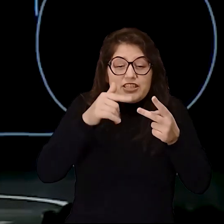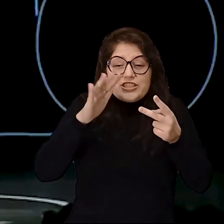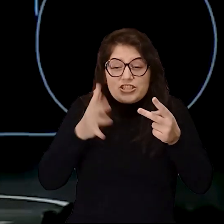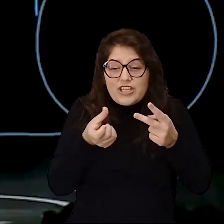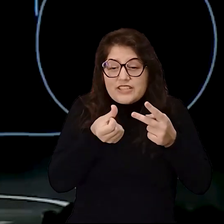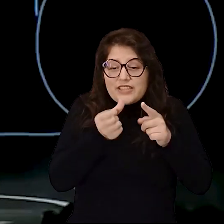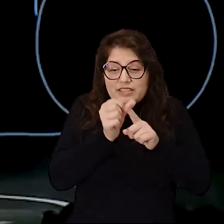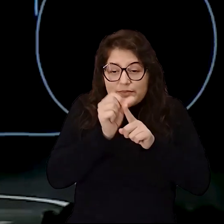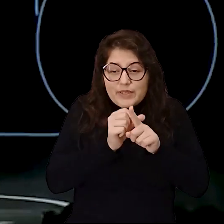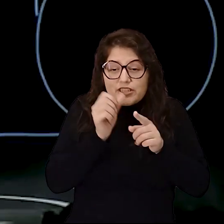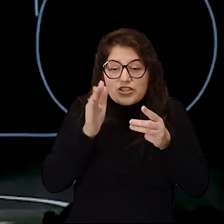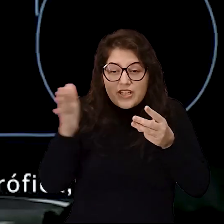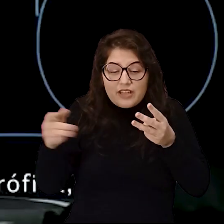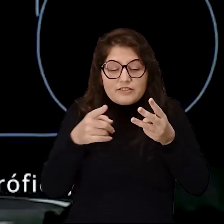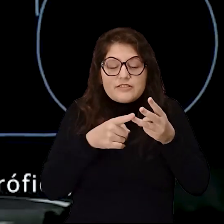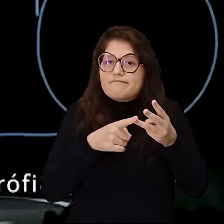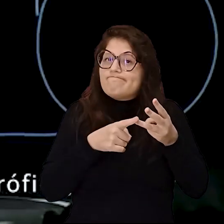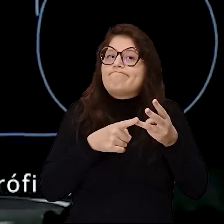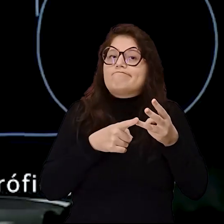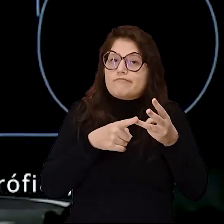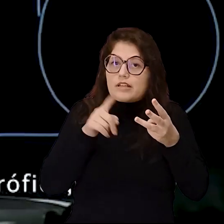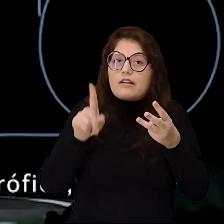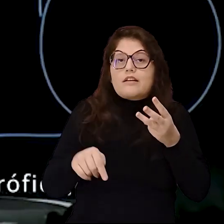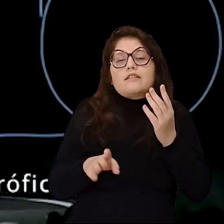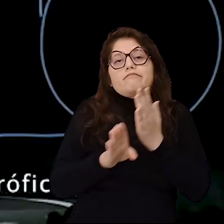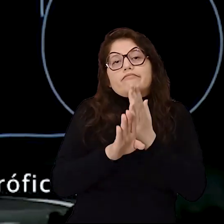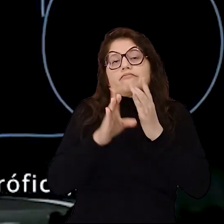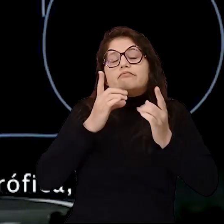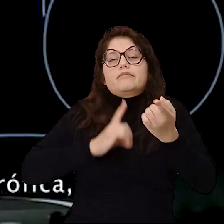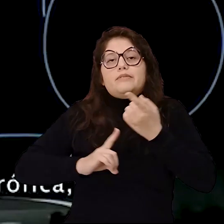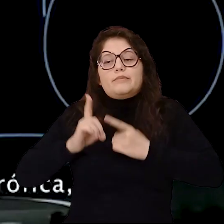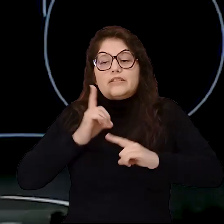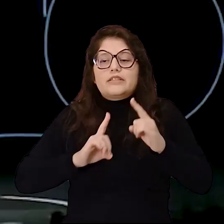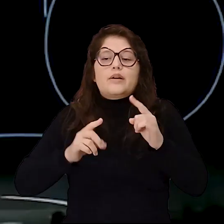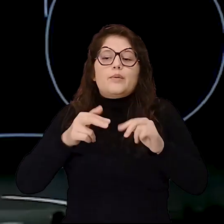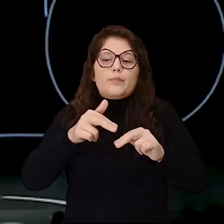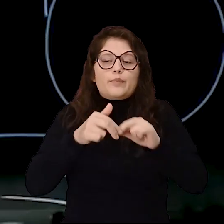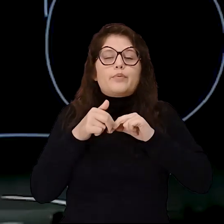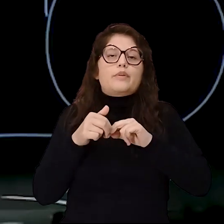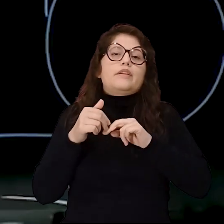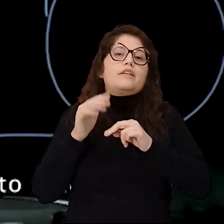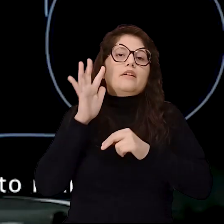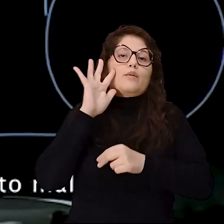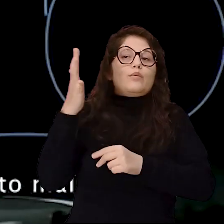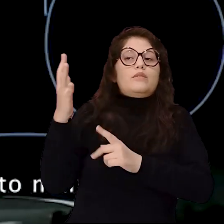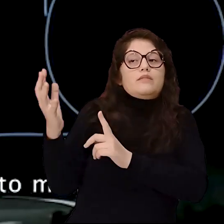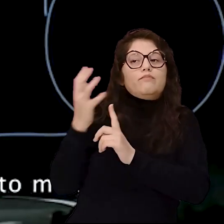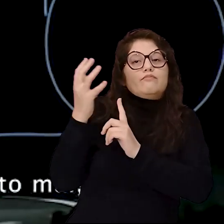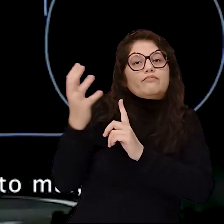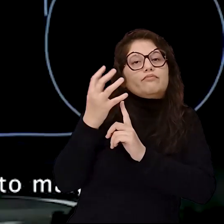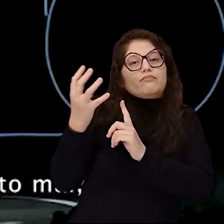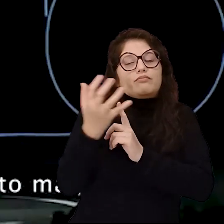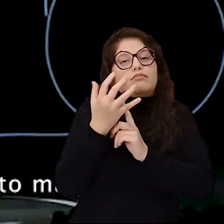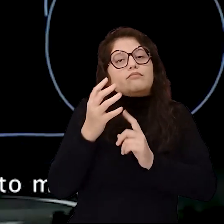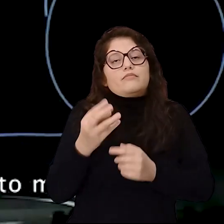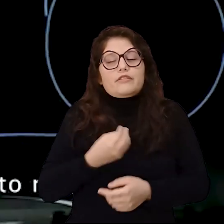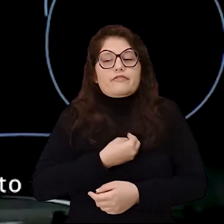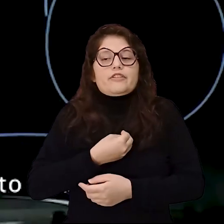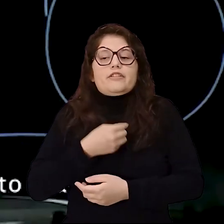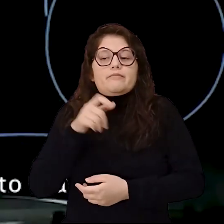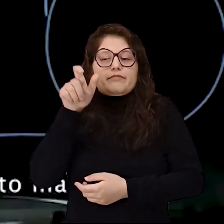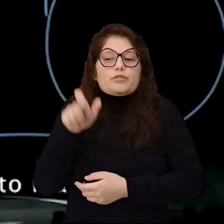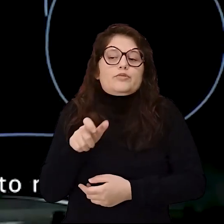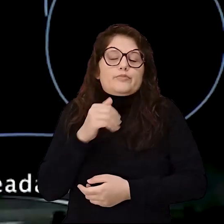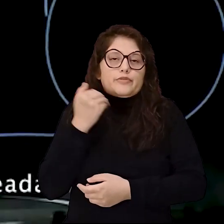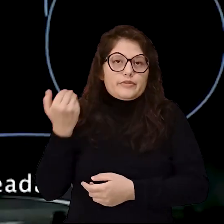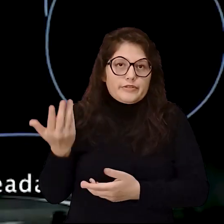resolve itself in some measure. If you experience a catastrophic loss and you feel terrible, and 6 months later you can barely